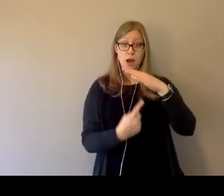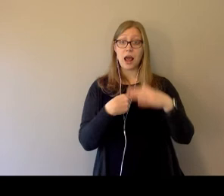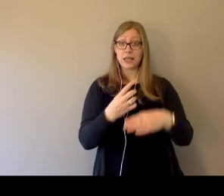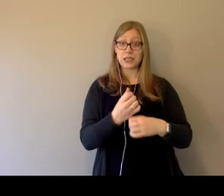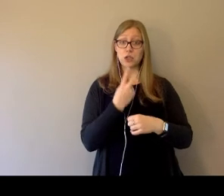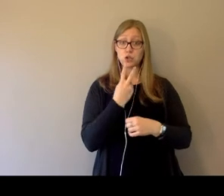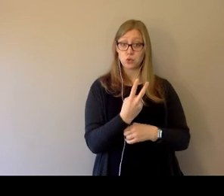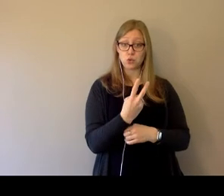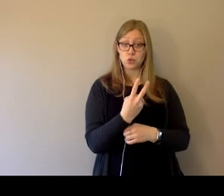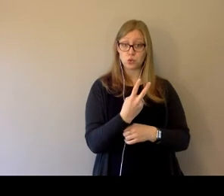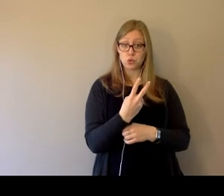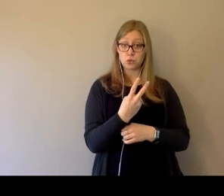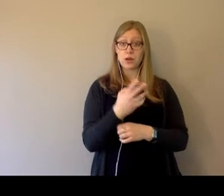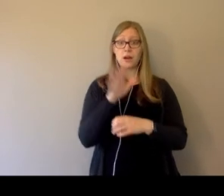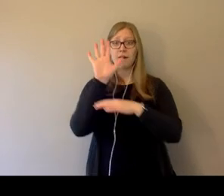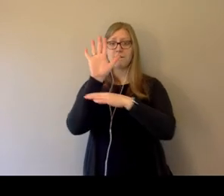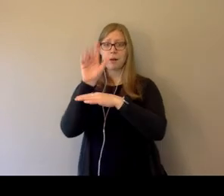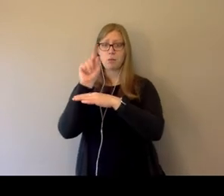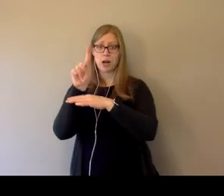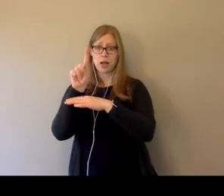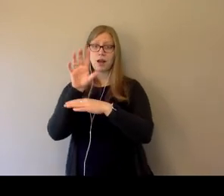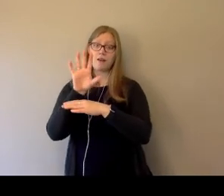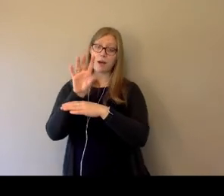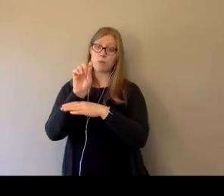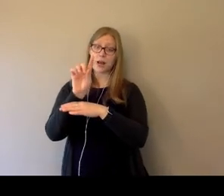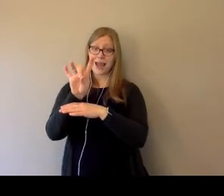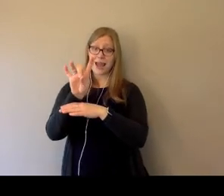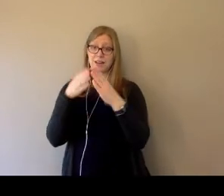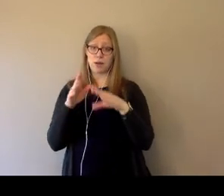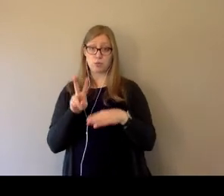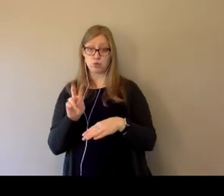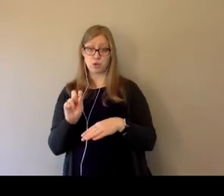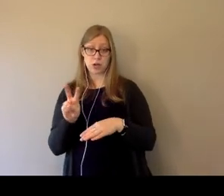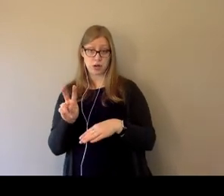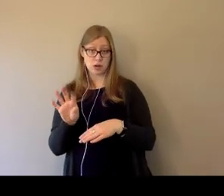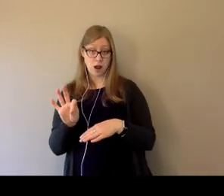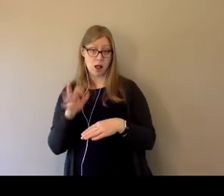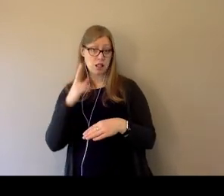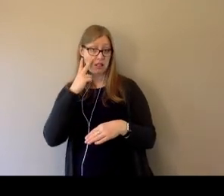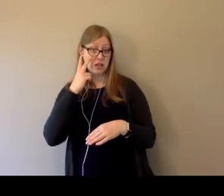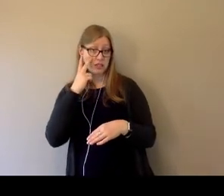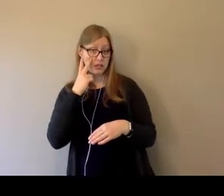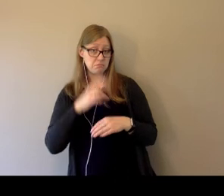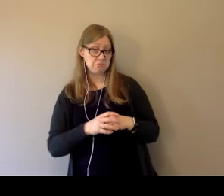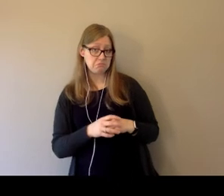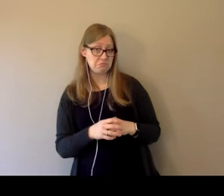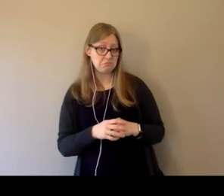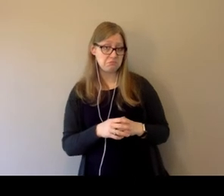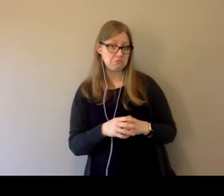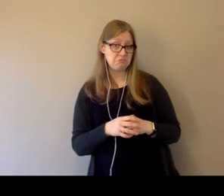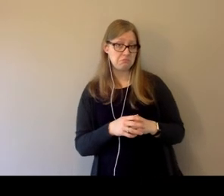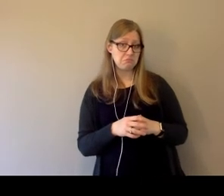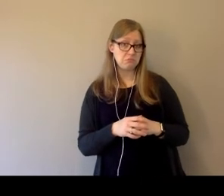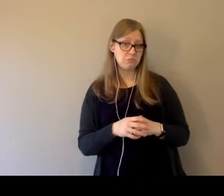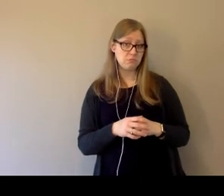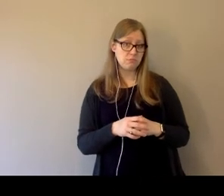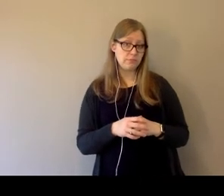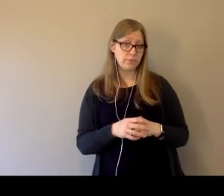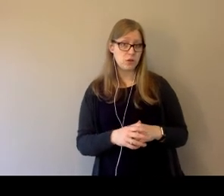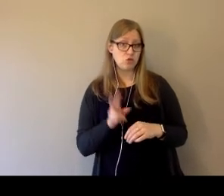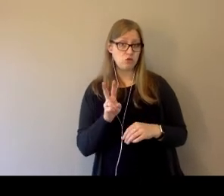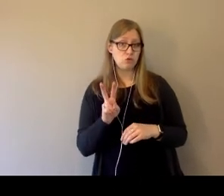divide 5.8 by 2.9, do I get 2? Well, we can quickly check. So I'm going to take 2.9, I'm going to double it, and see